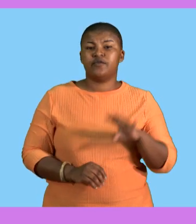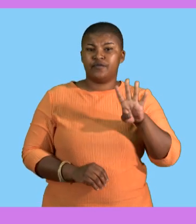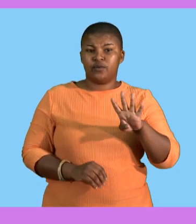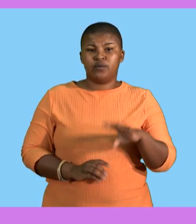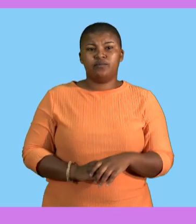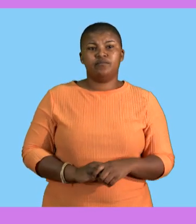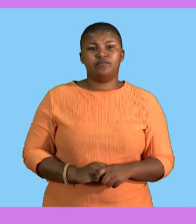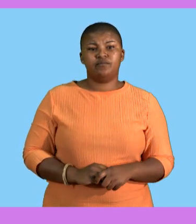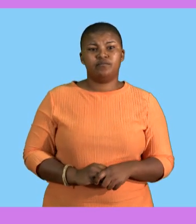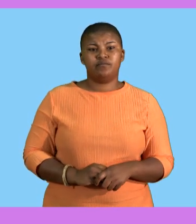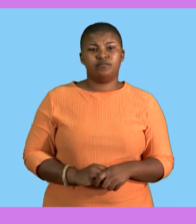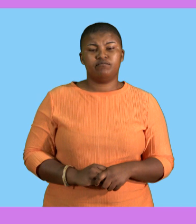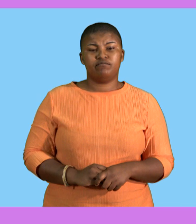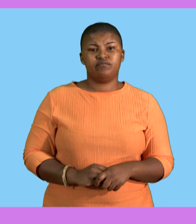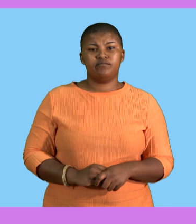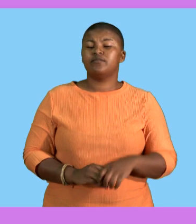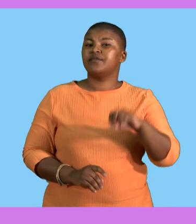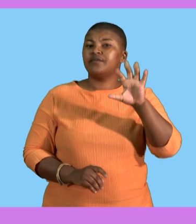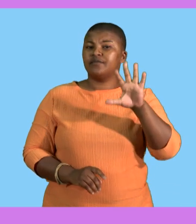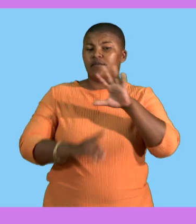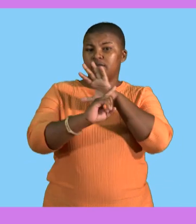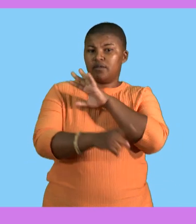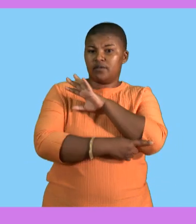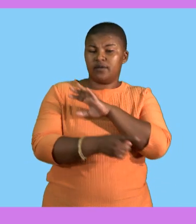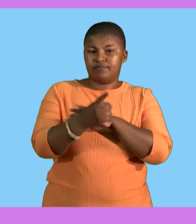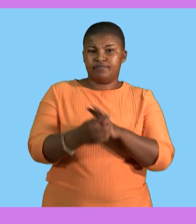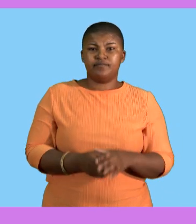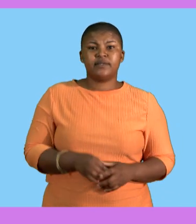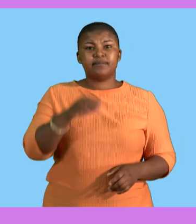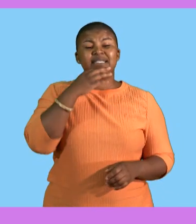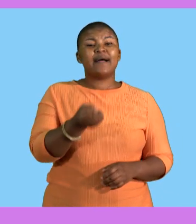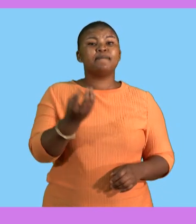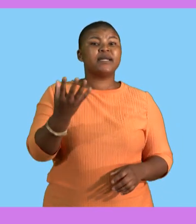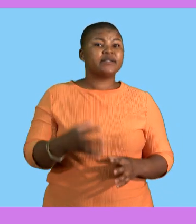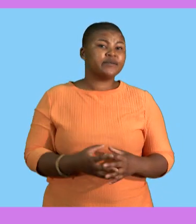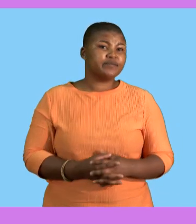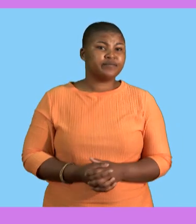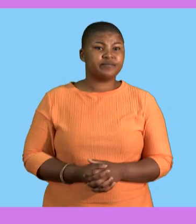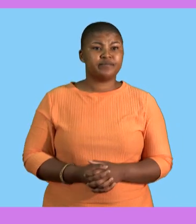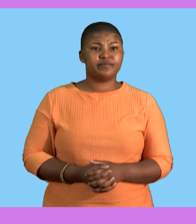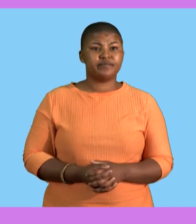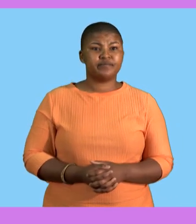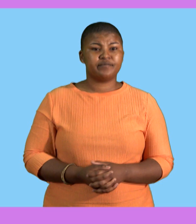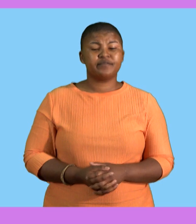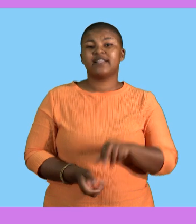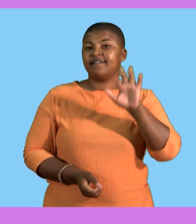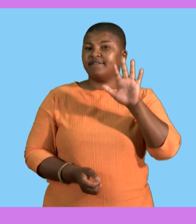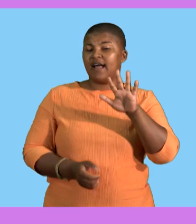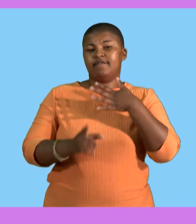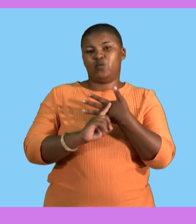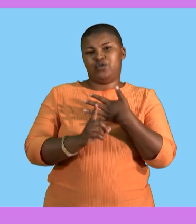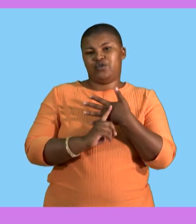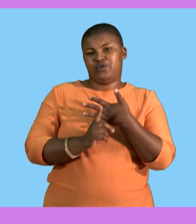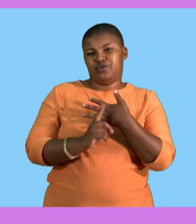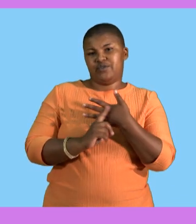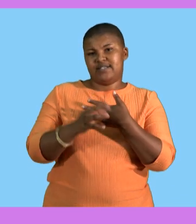here, and then the last one is there. So it's 1, 2, 3, 4, 5. There